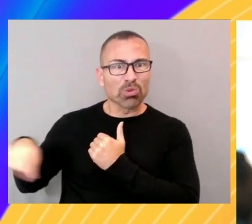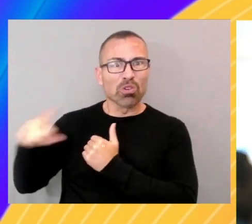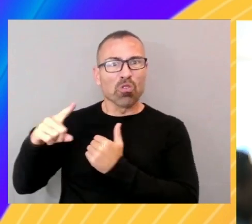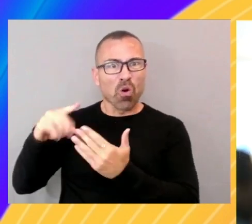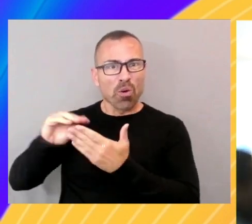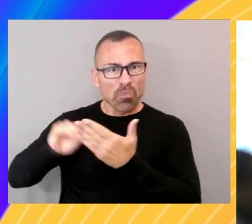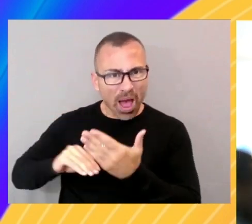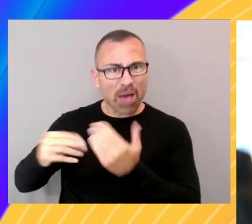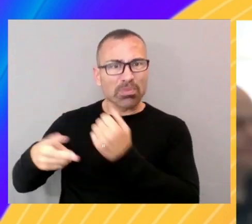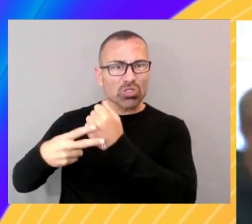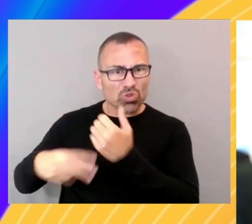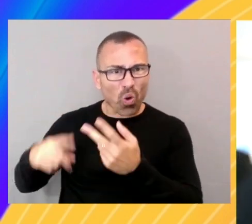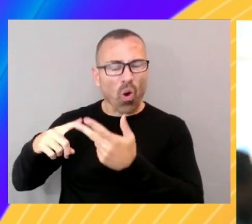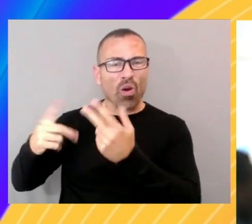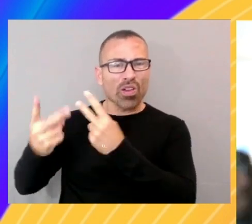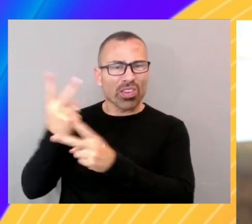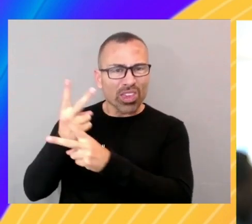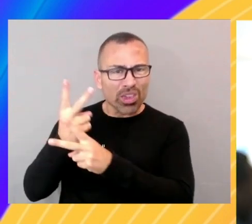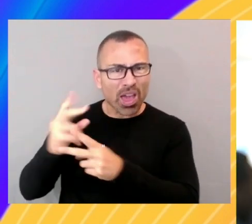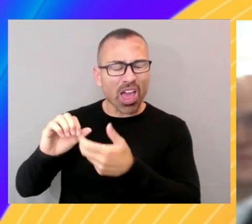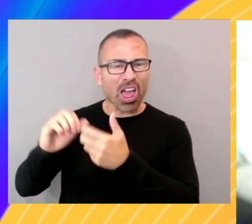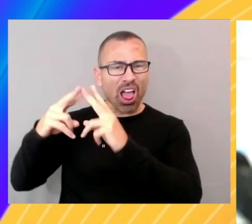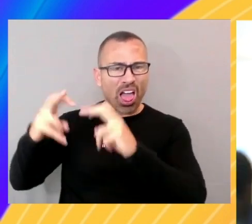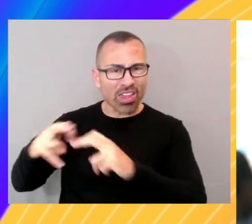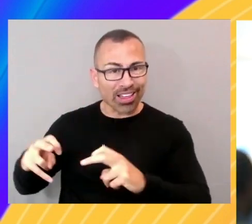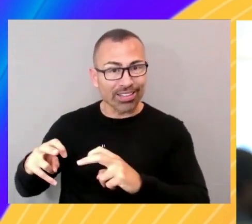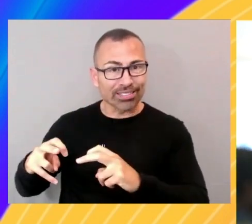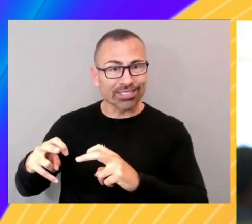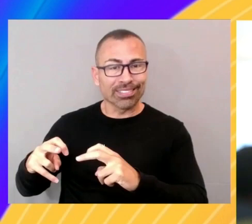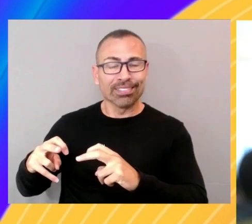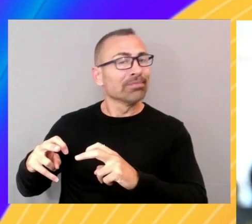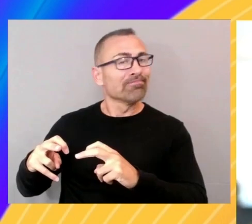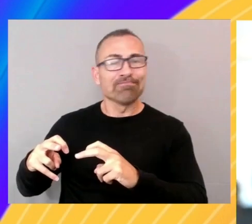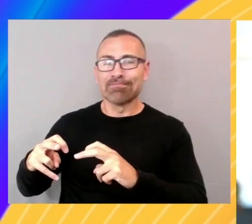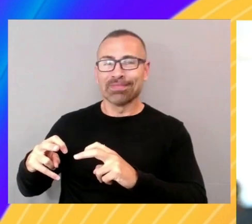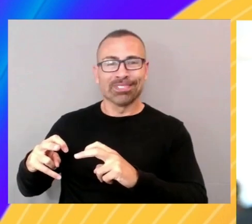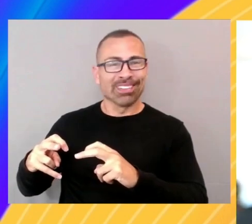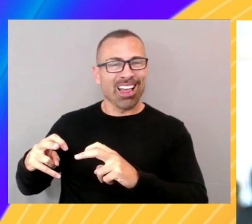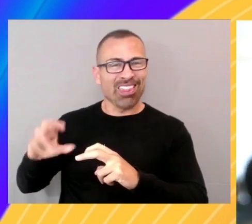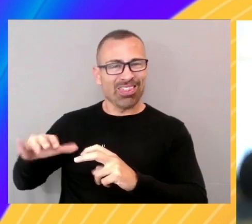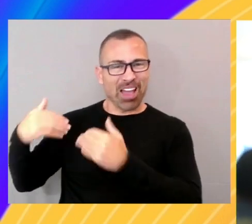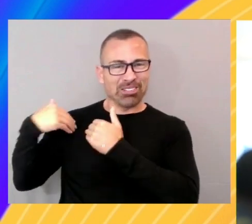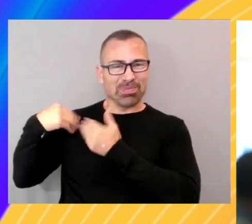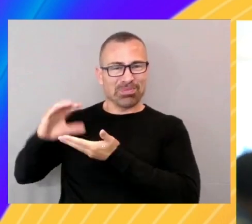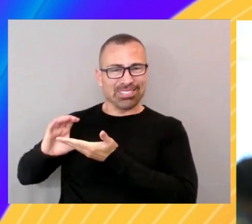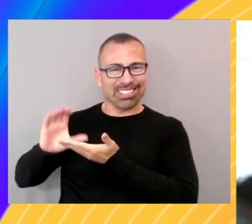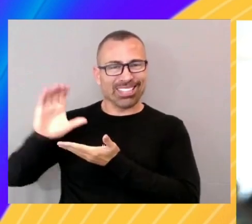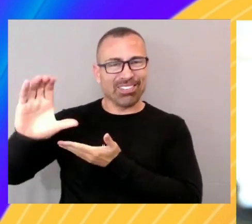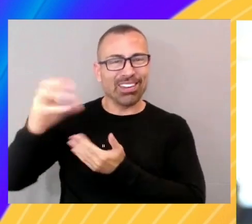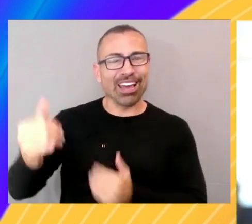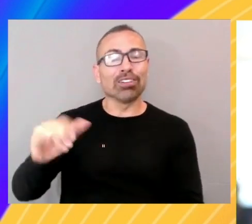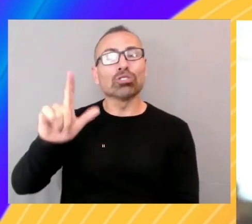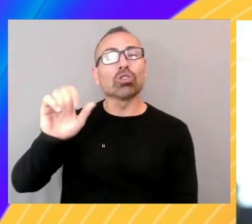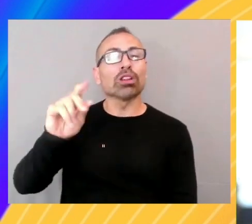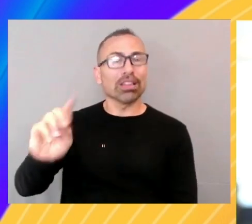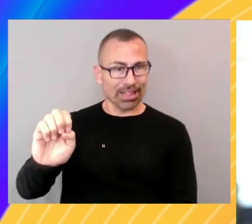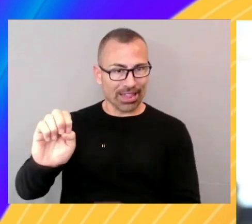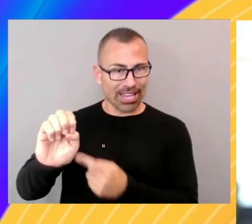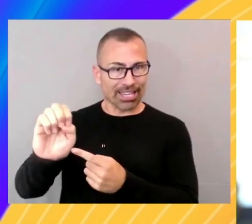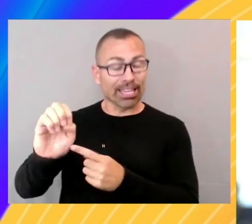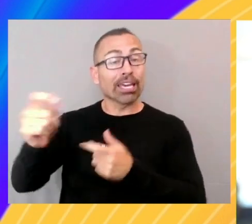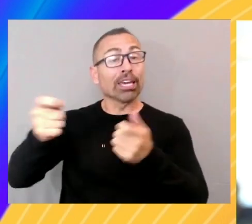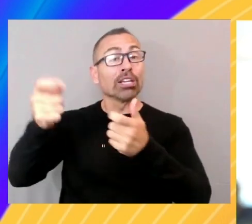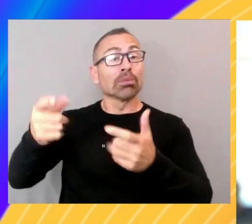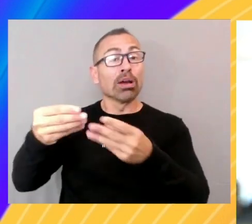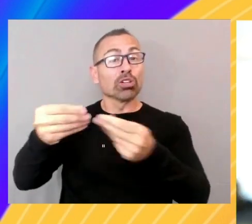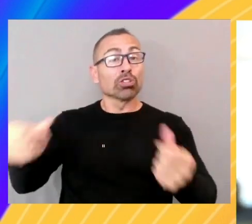analyze this data. CloudTrail Lake is a managed solution. It goes from capturing the audit logs to providing a SQL query